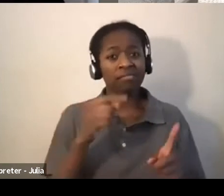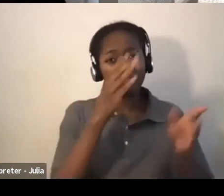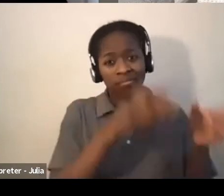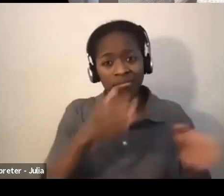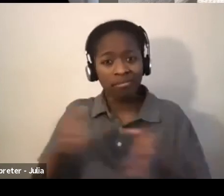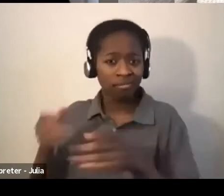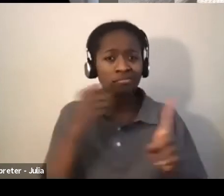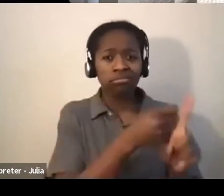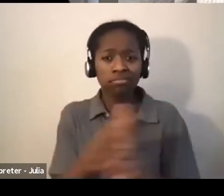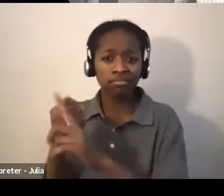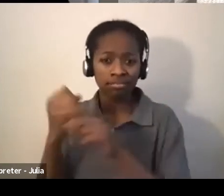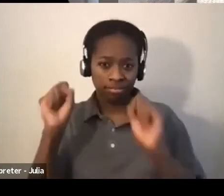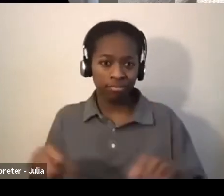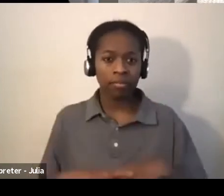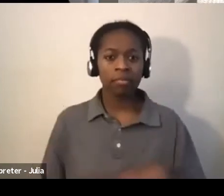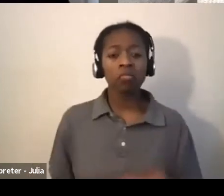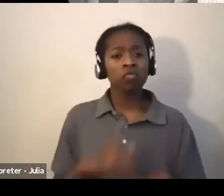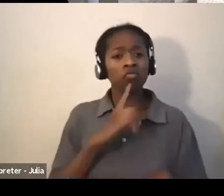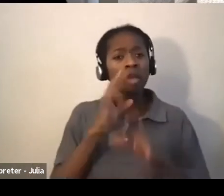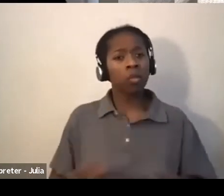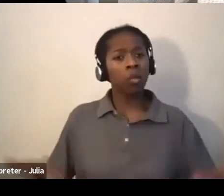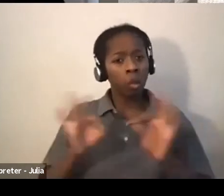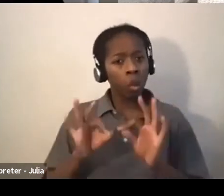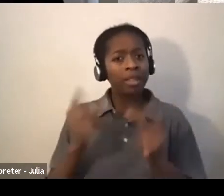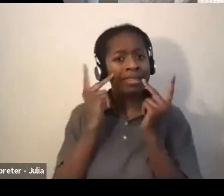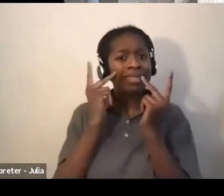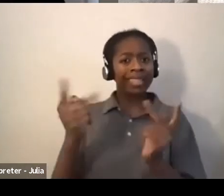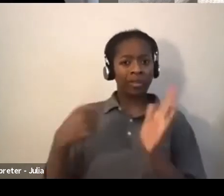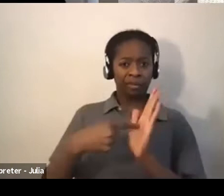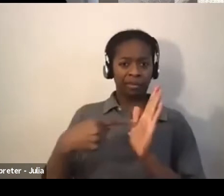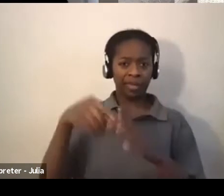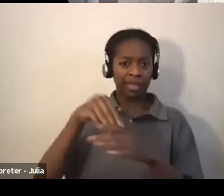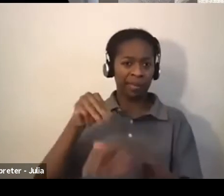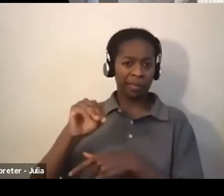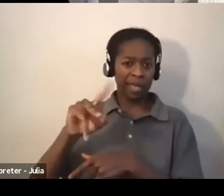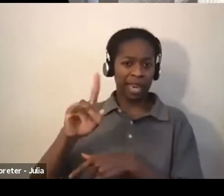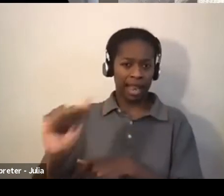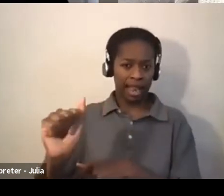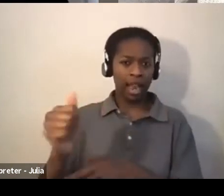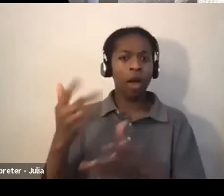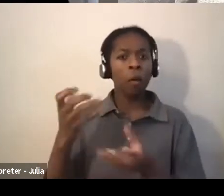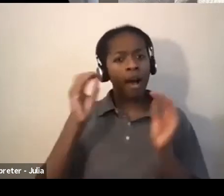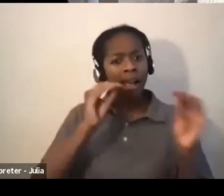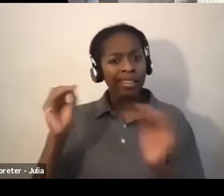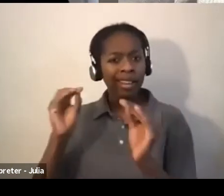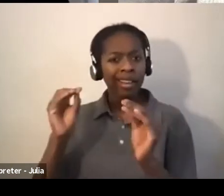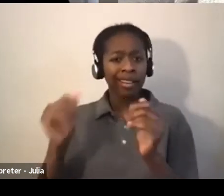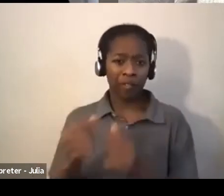individual. So it's really important to have representation in the media so that we can educate everyone.